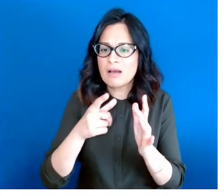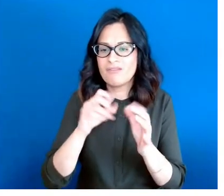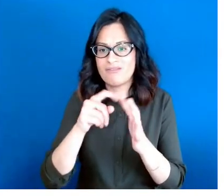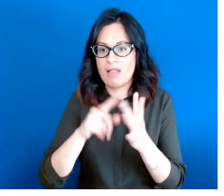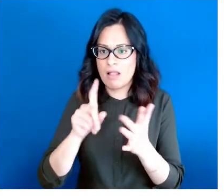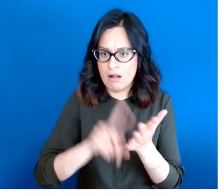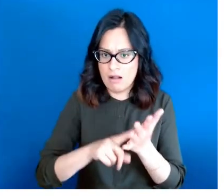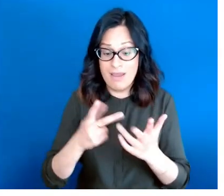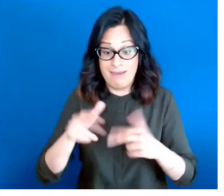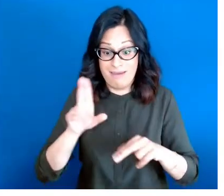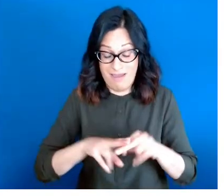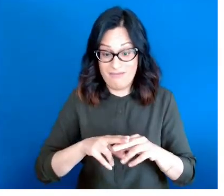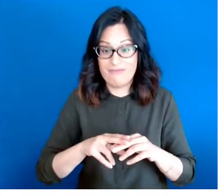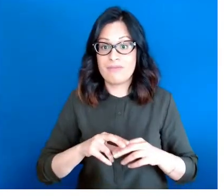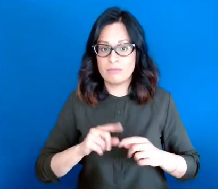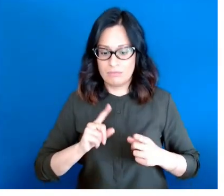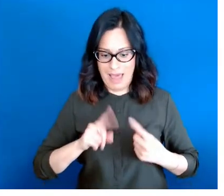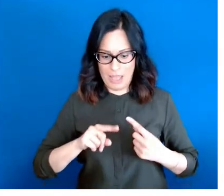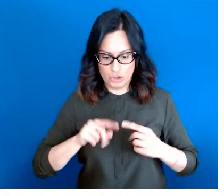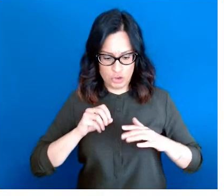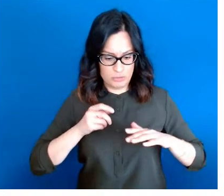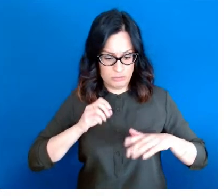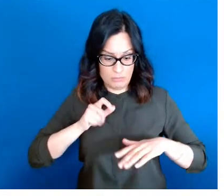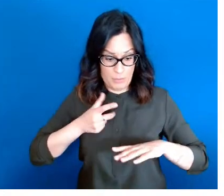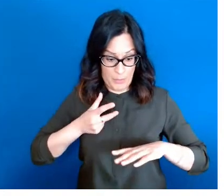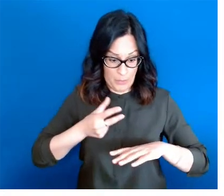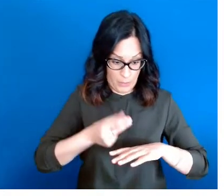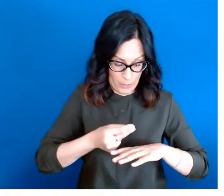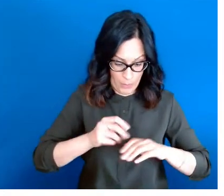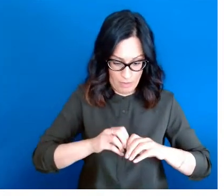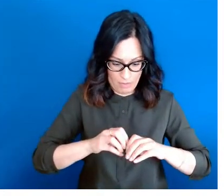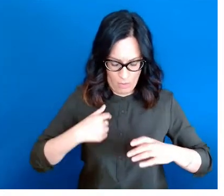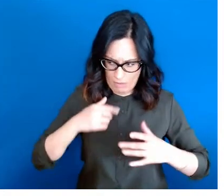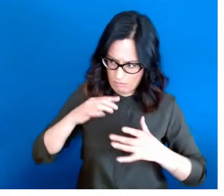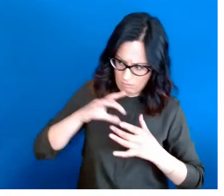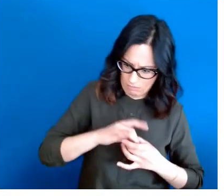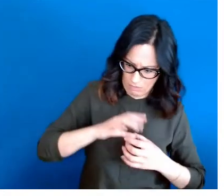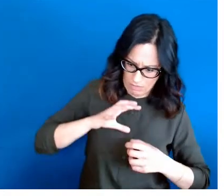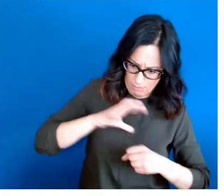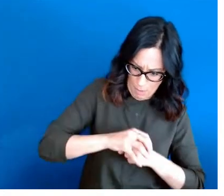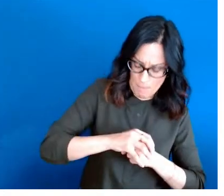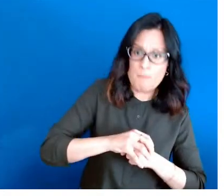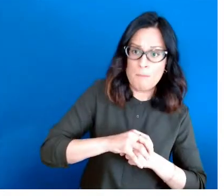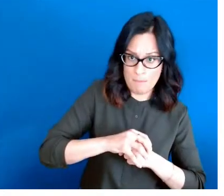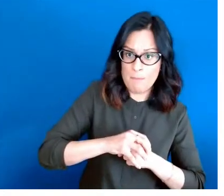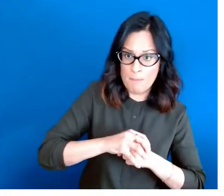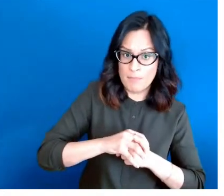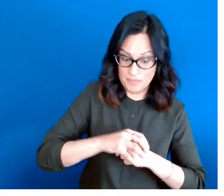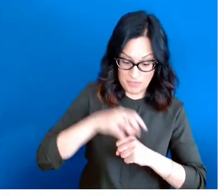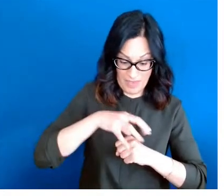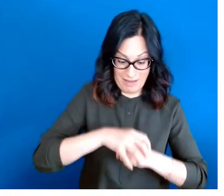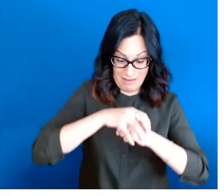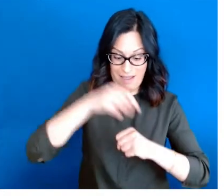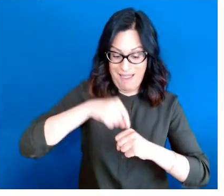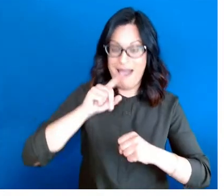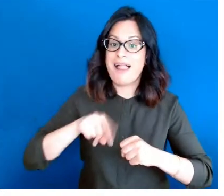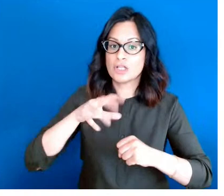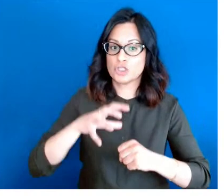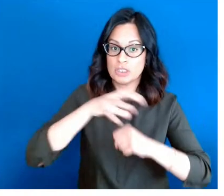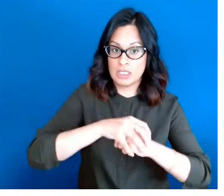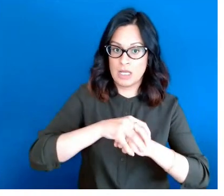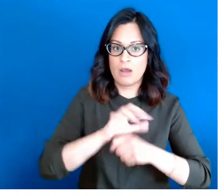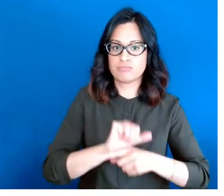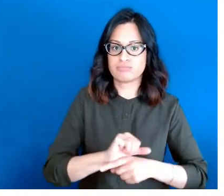is provided, they will engage with the allergen and capture it and prevent engagement of the allergen with